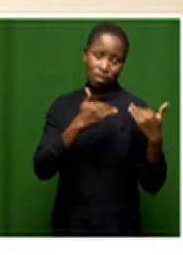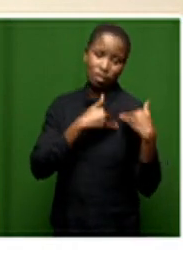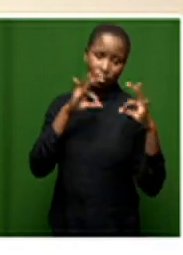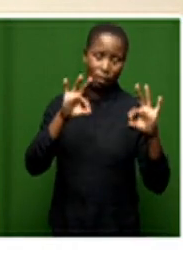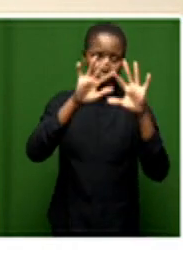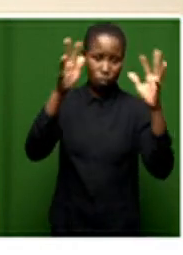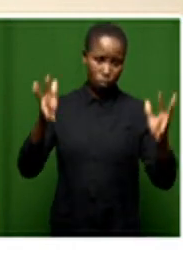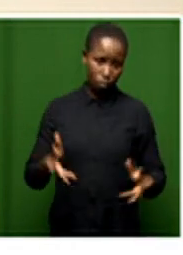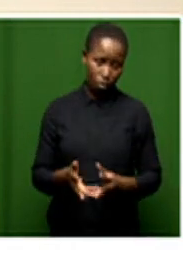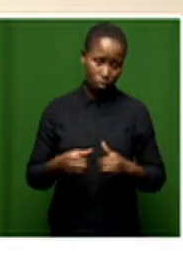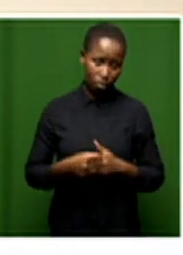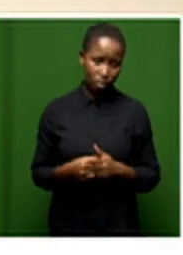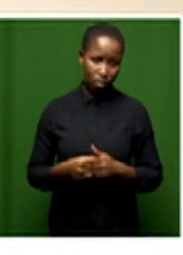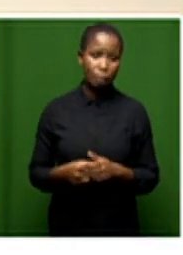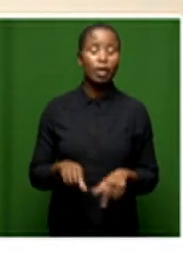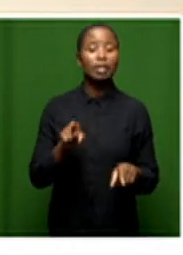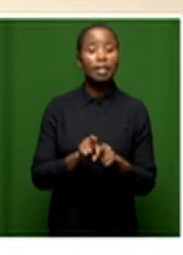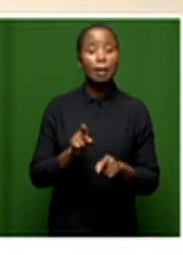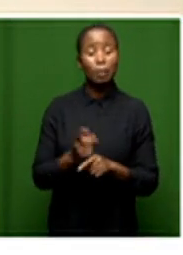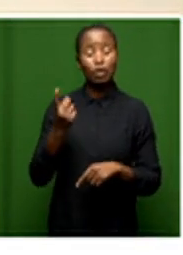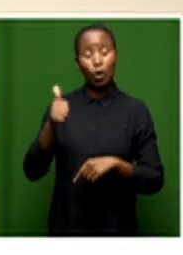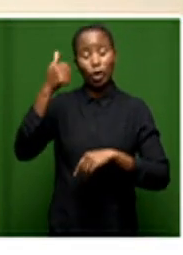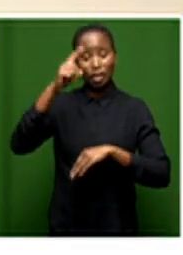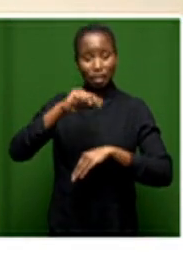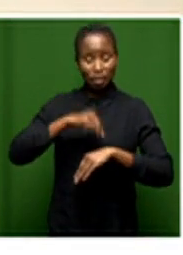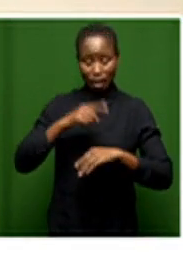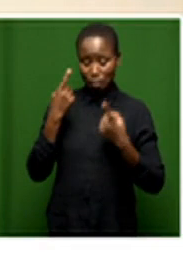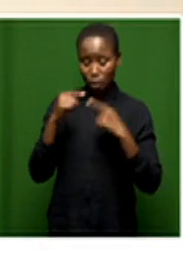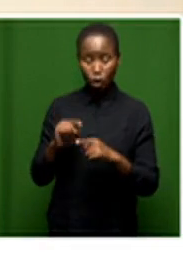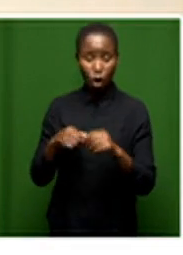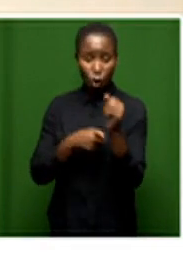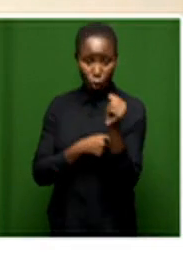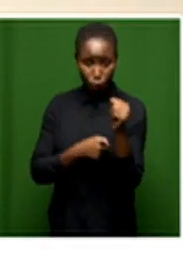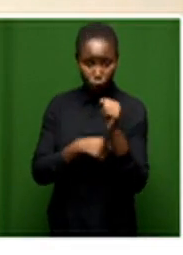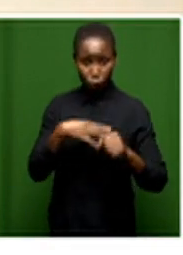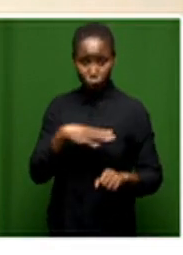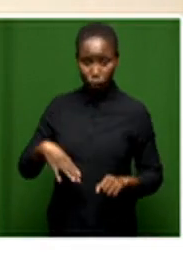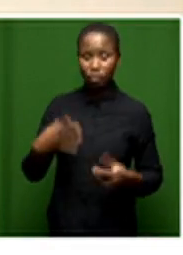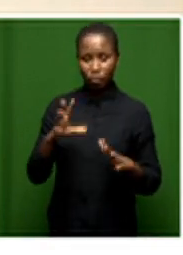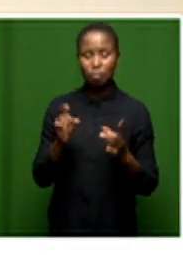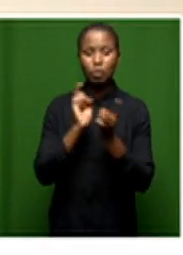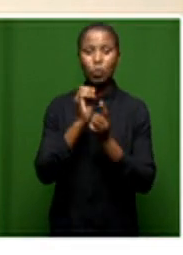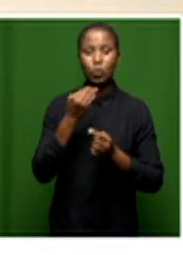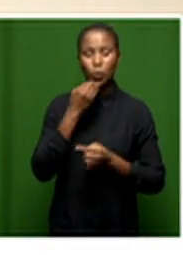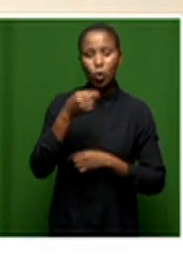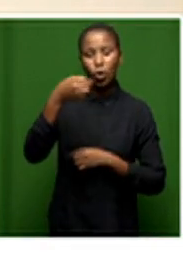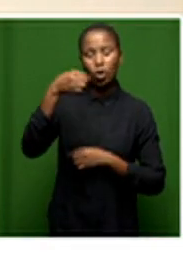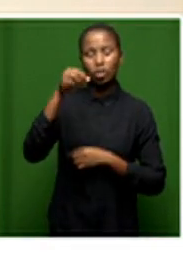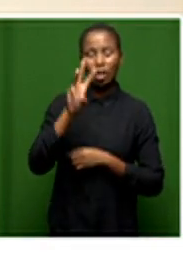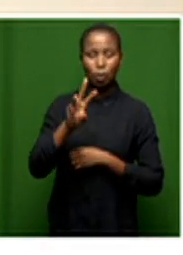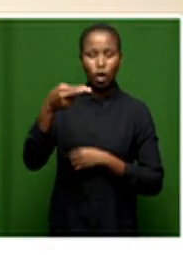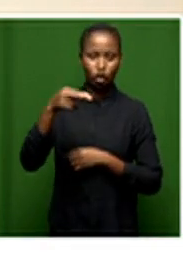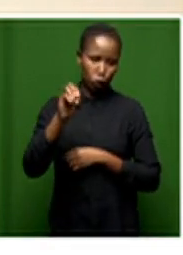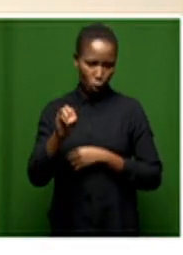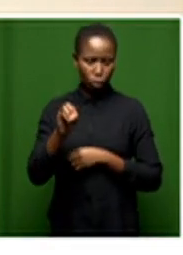President Biden, on the first day he came into office, reaffirmed our commitment to stay with the WHO and to strengthen the organization.